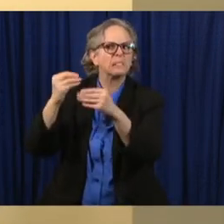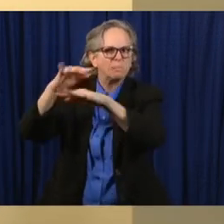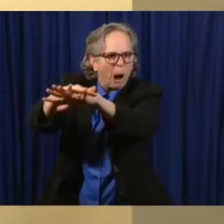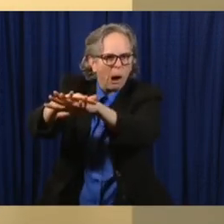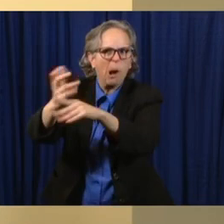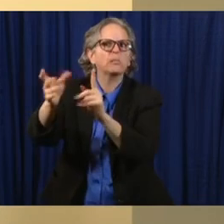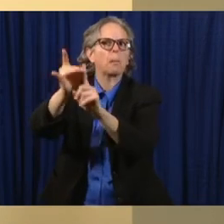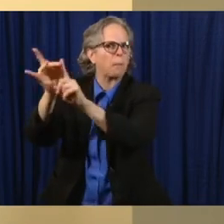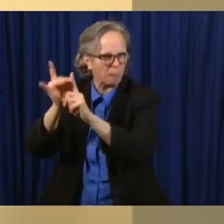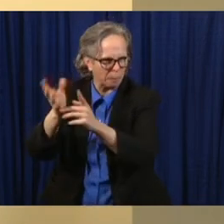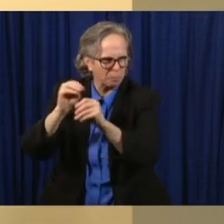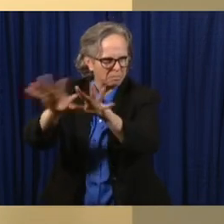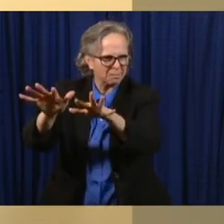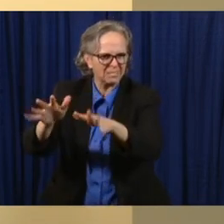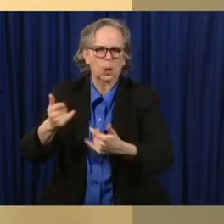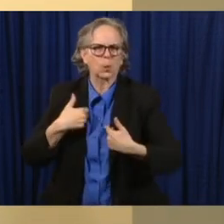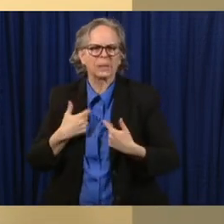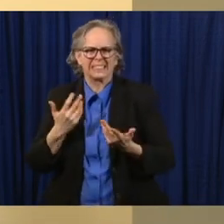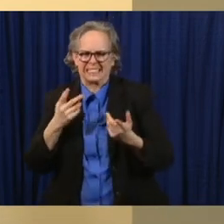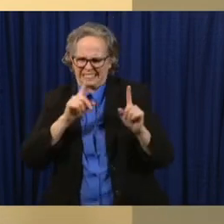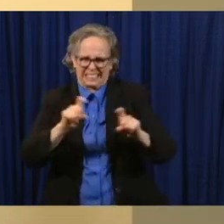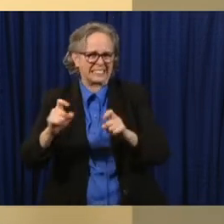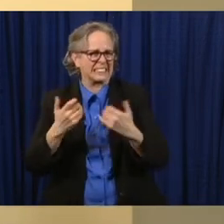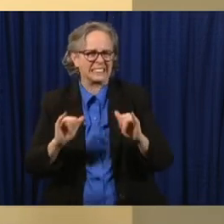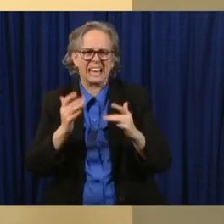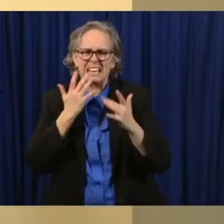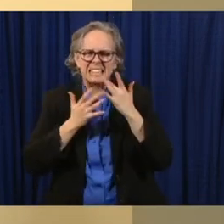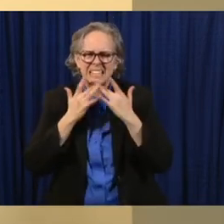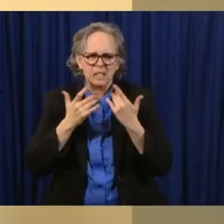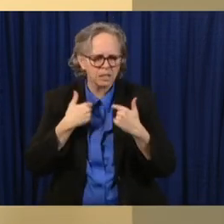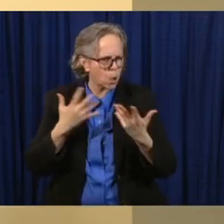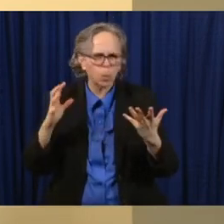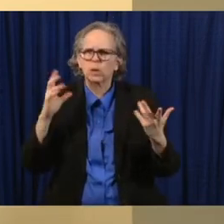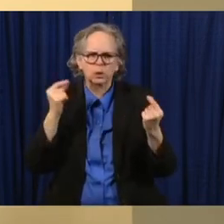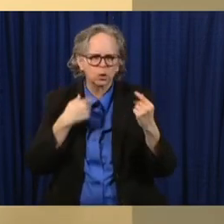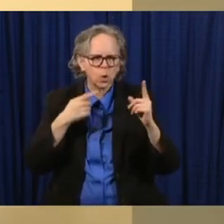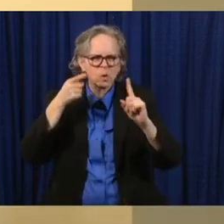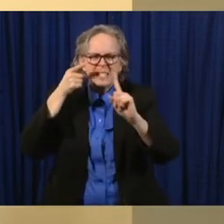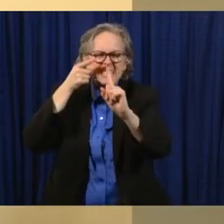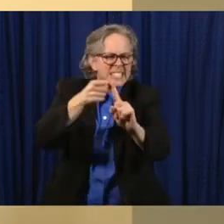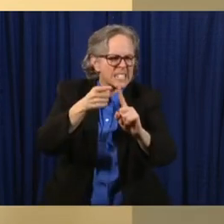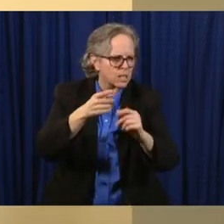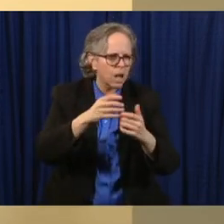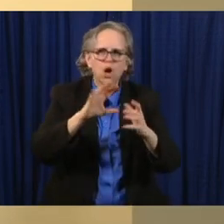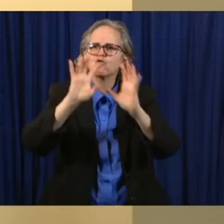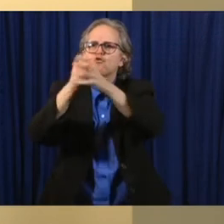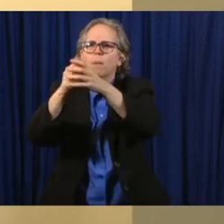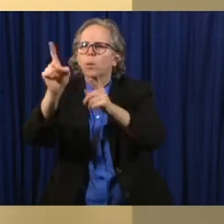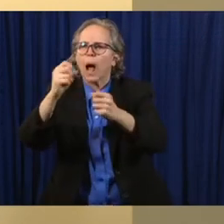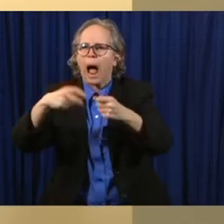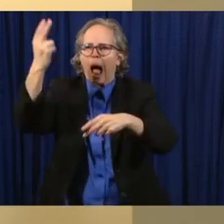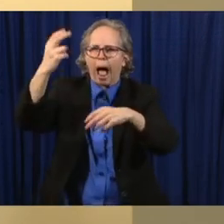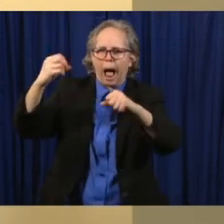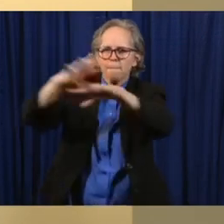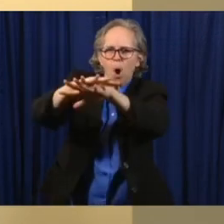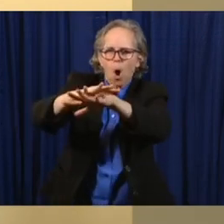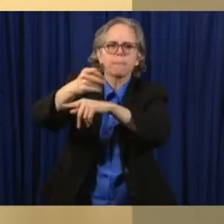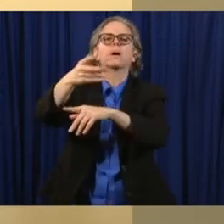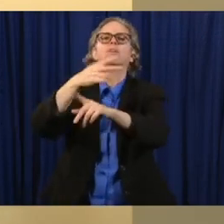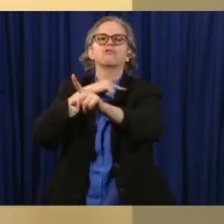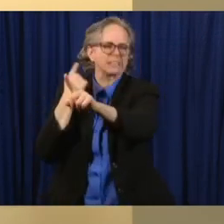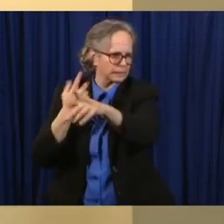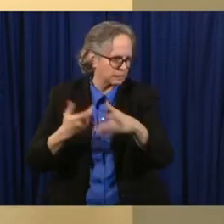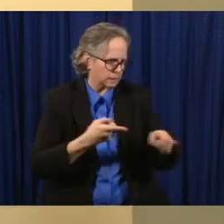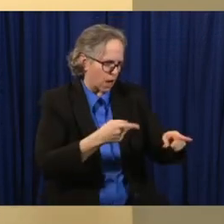testing at the highest risk groups. And by going into a facility and being able to spread that, as we're going to be doing, and we're looking at plans for doing